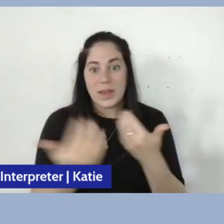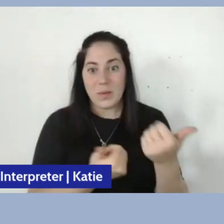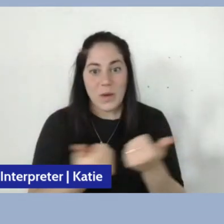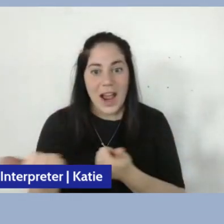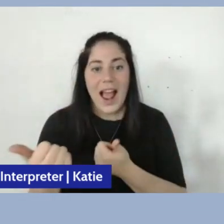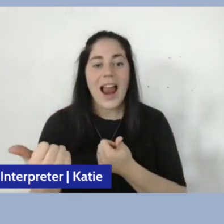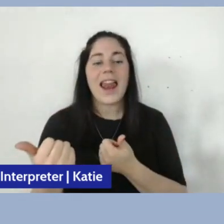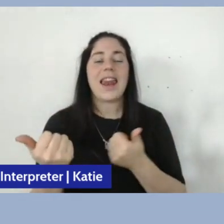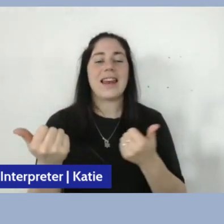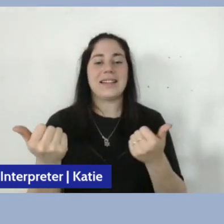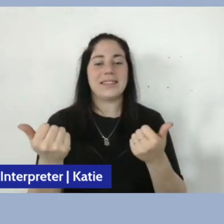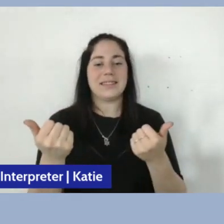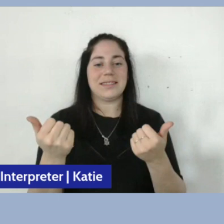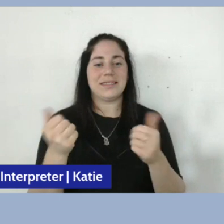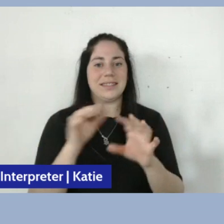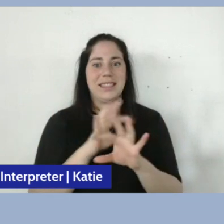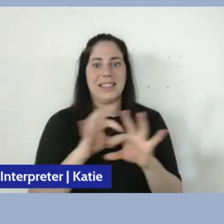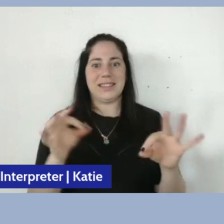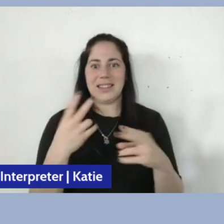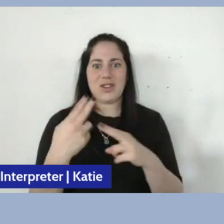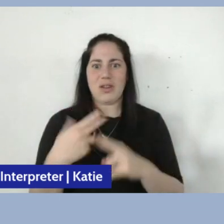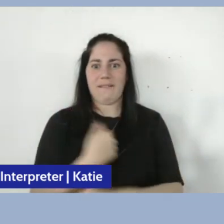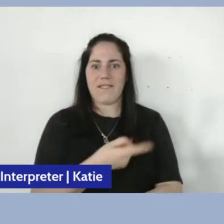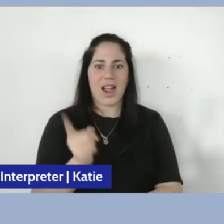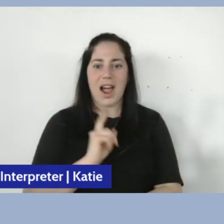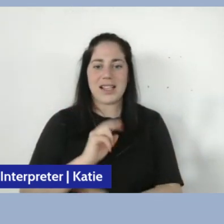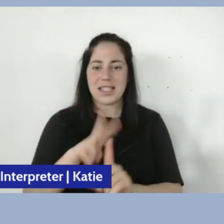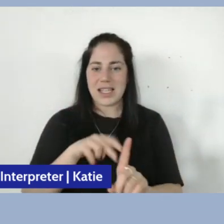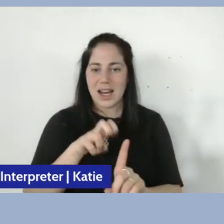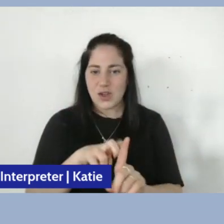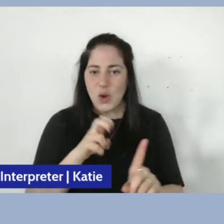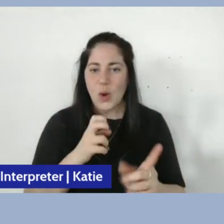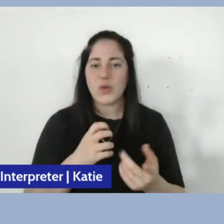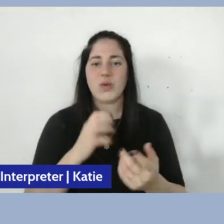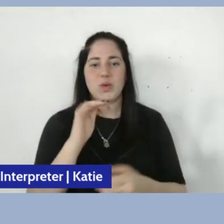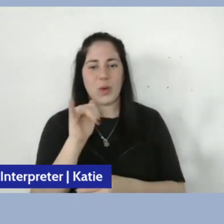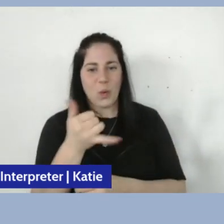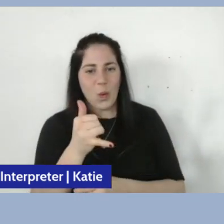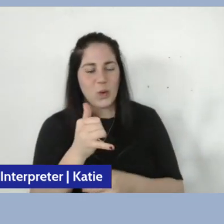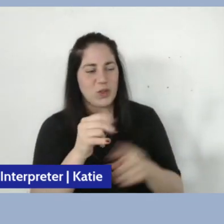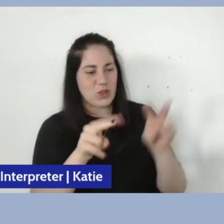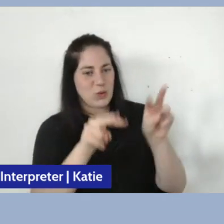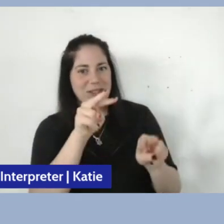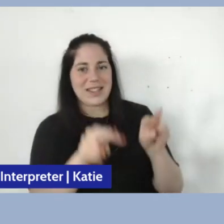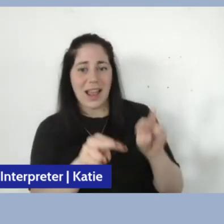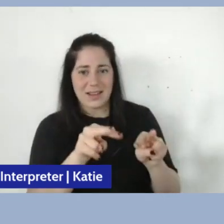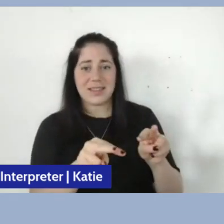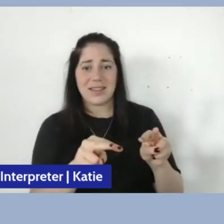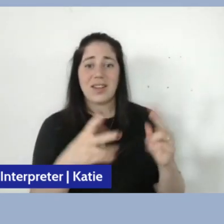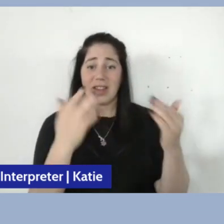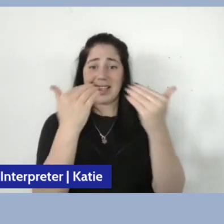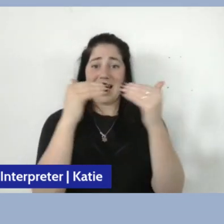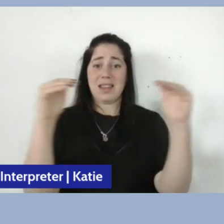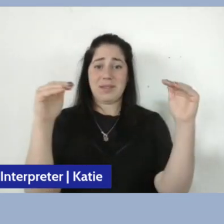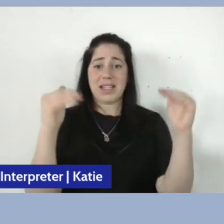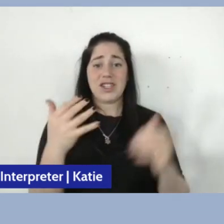not up to us to give a diagnosis of that. So that's the limitations of our role. It's not about